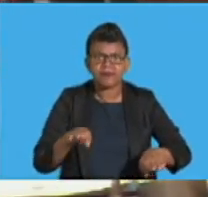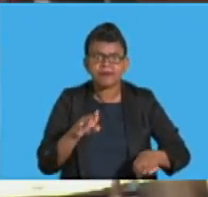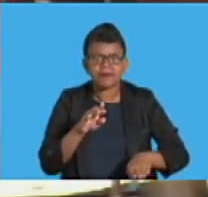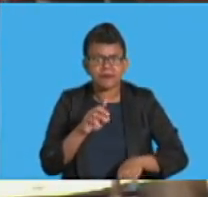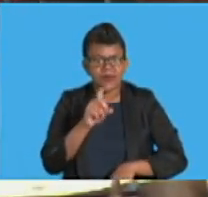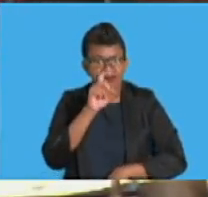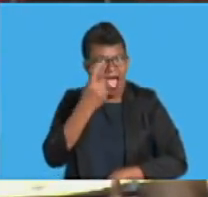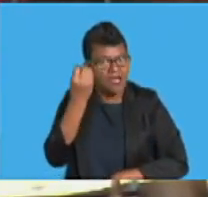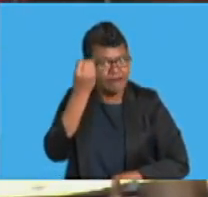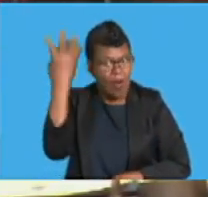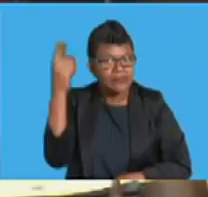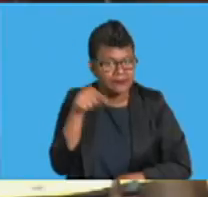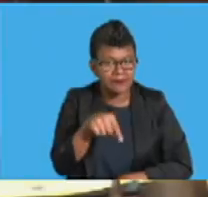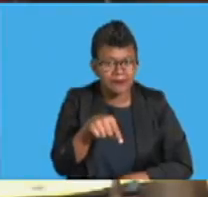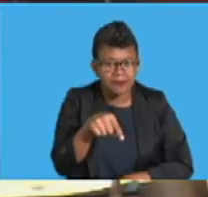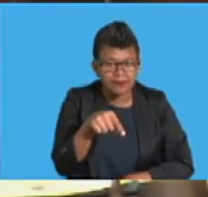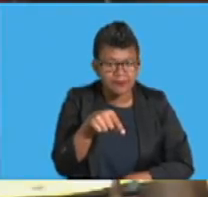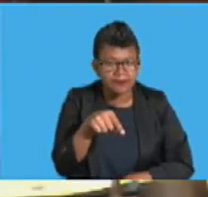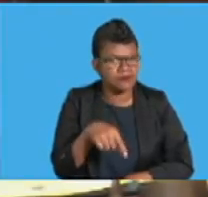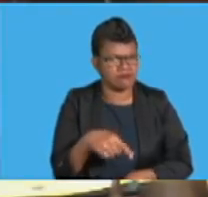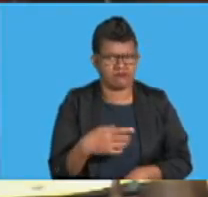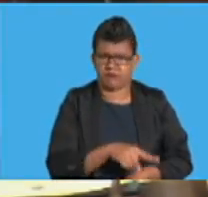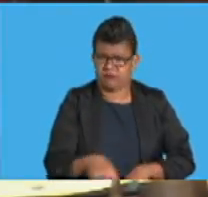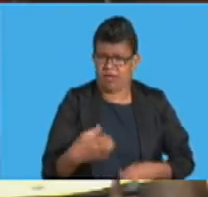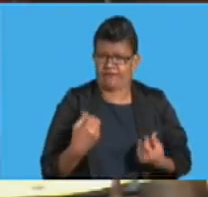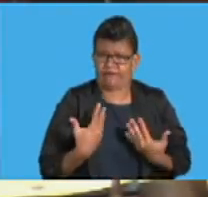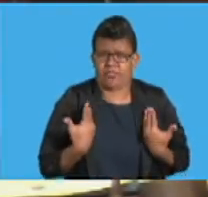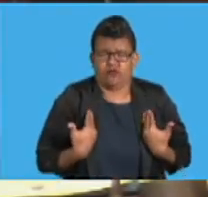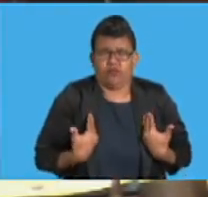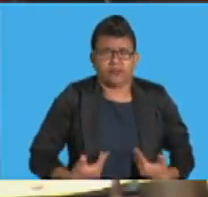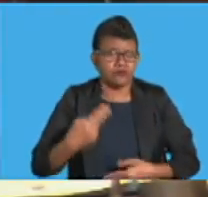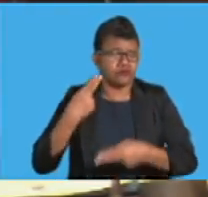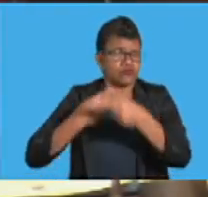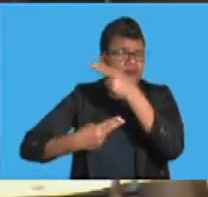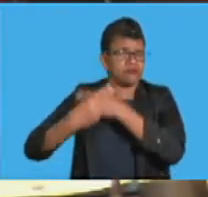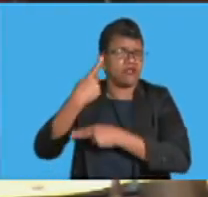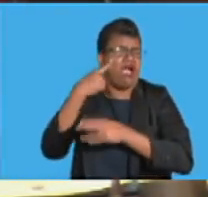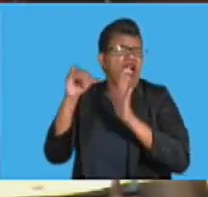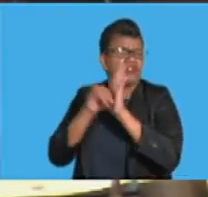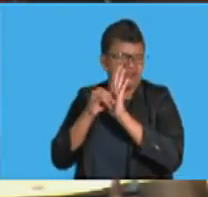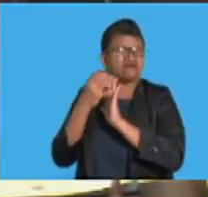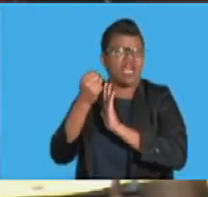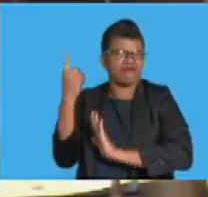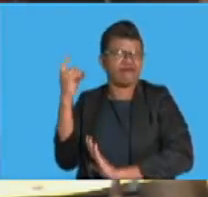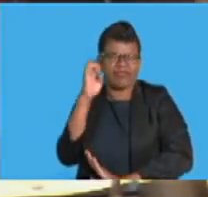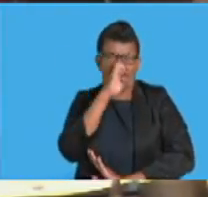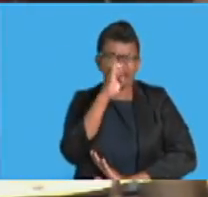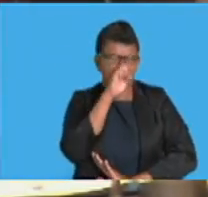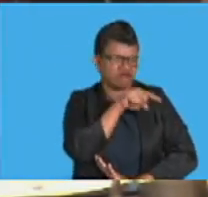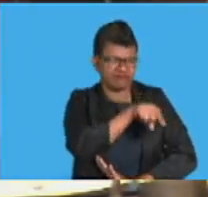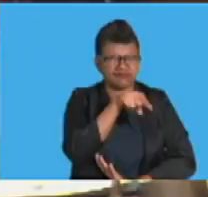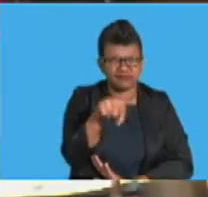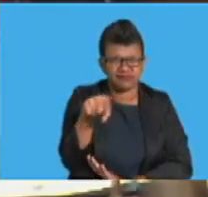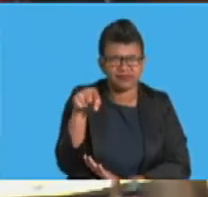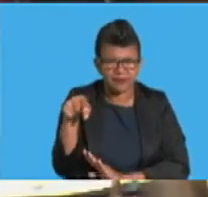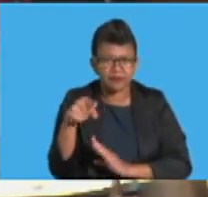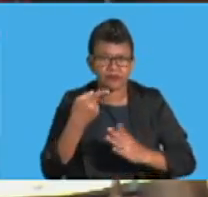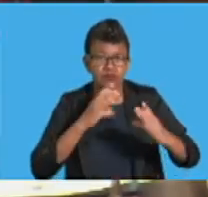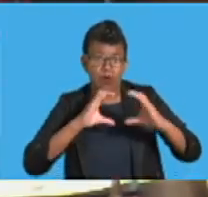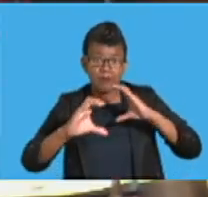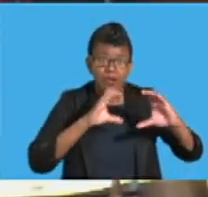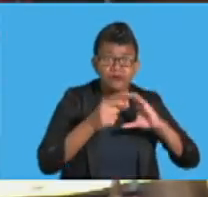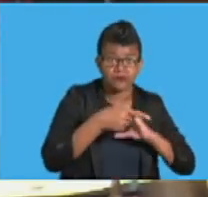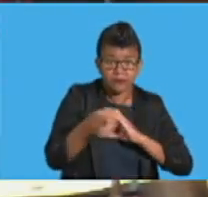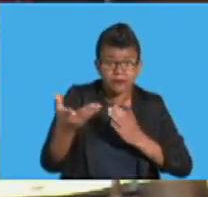special nature of our rich heritage and the makeup of our people and identities. As such, the teachings of conversational and contemporary Itoke